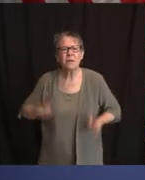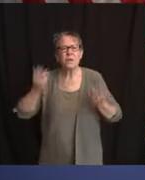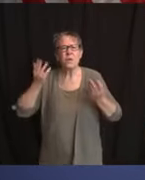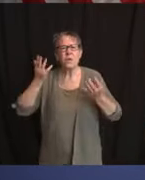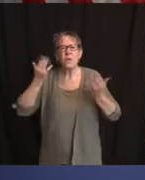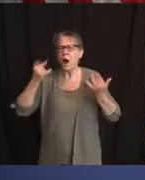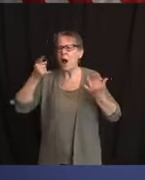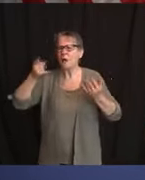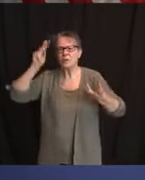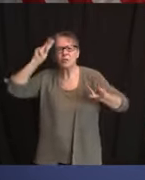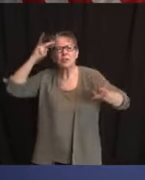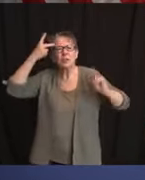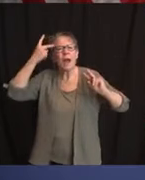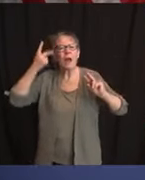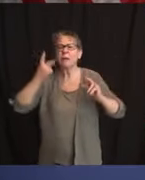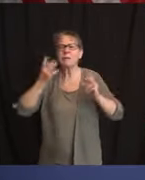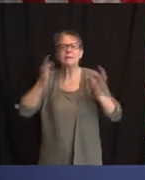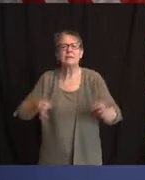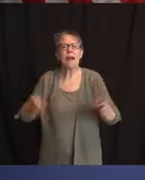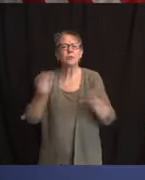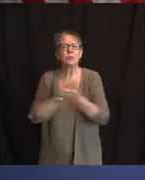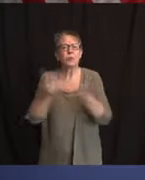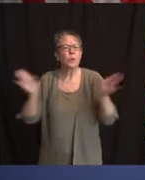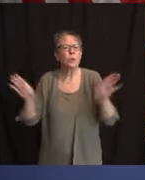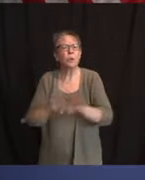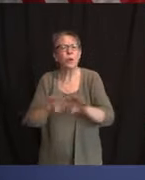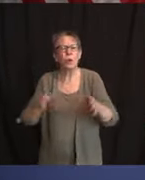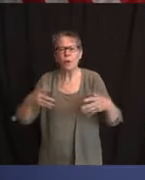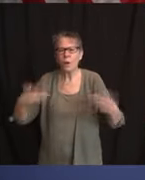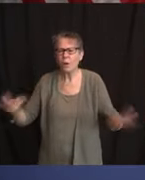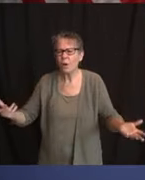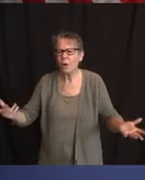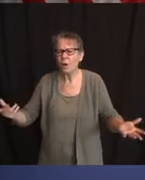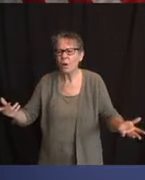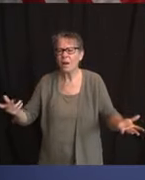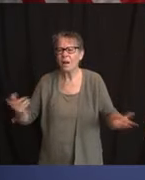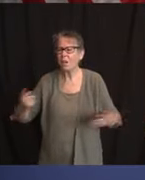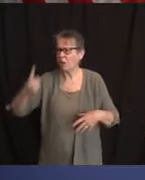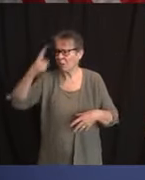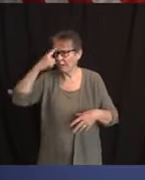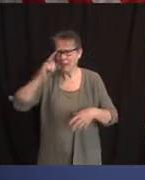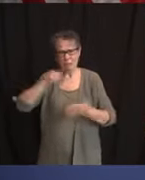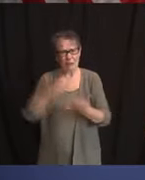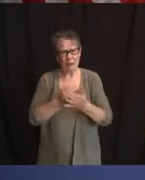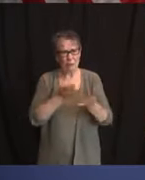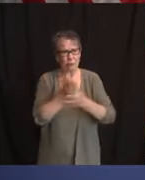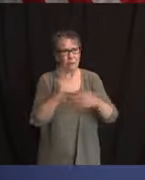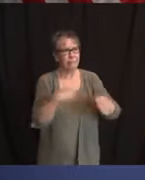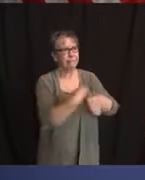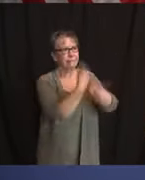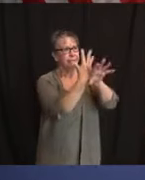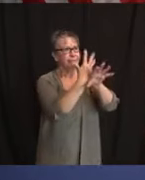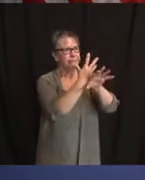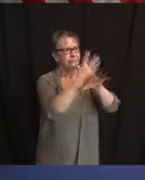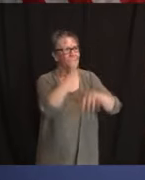6 feet apart on a football field with everybody wearing masks, they're outside. Is there a concern that